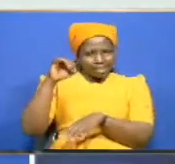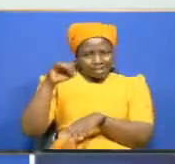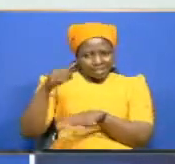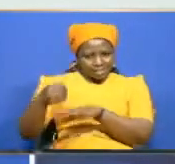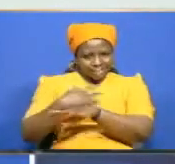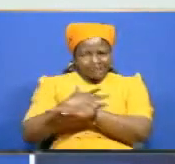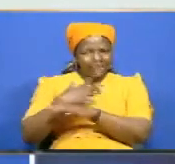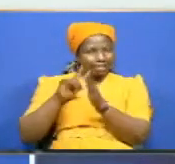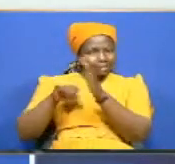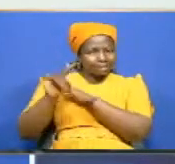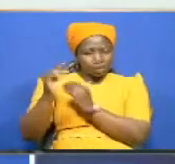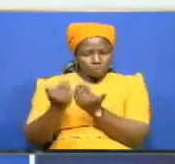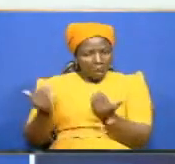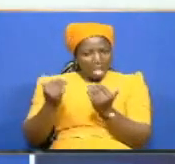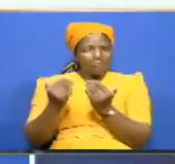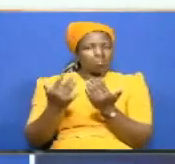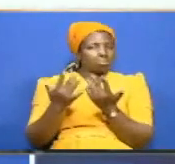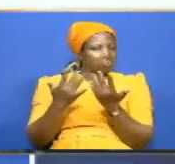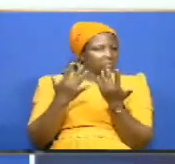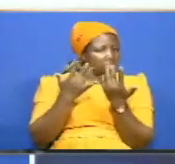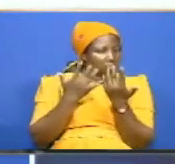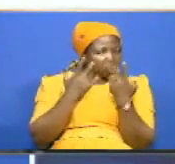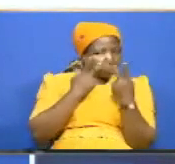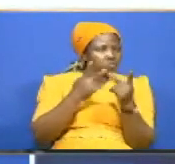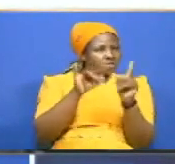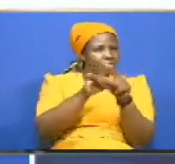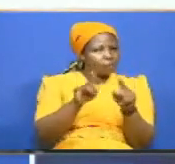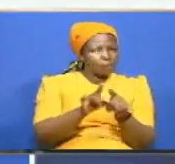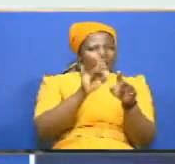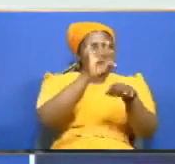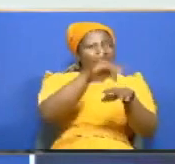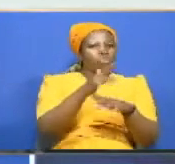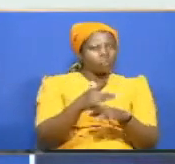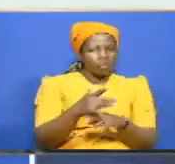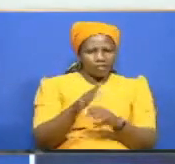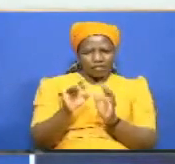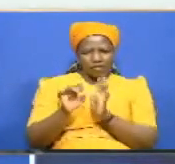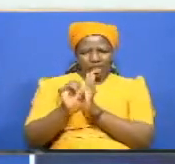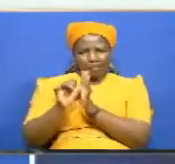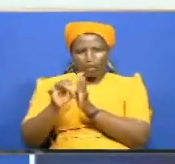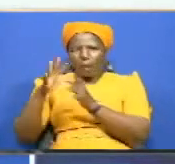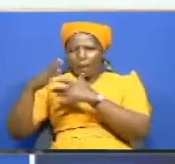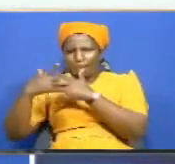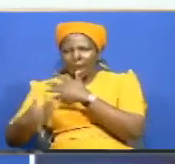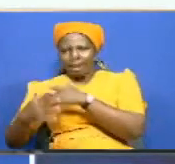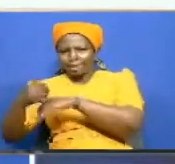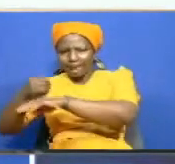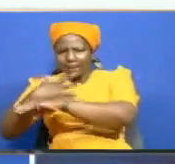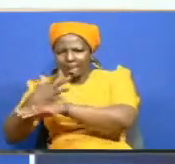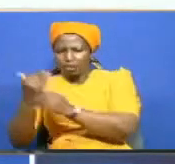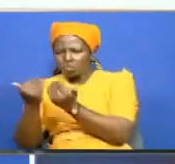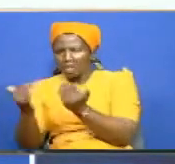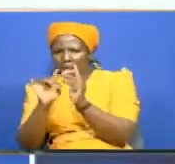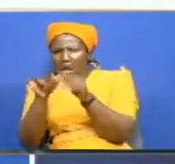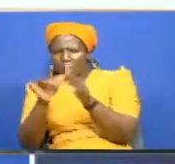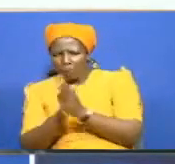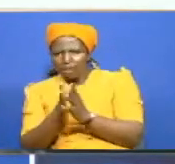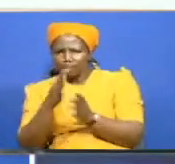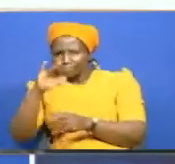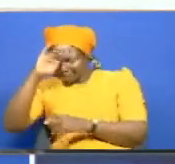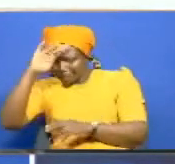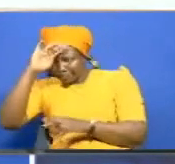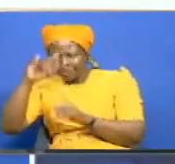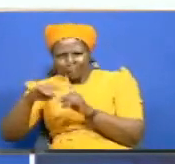look like infections. Say leukemia. Children will come with fever, flu-like symptoms,